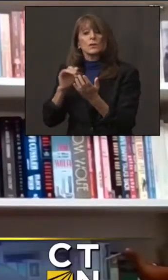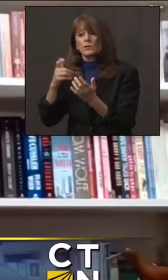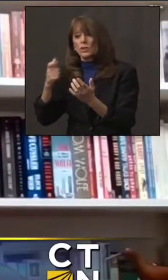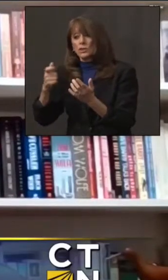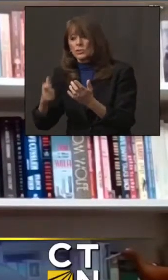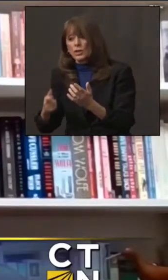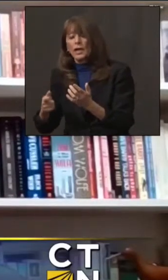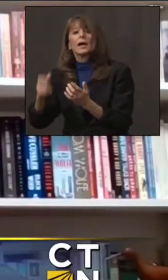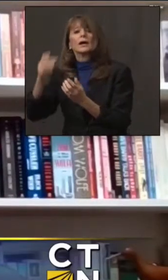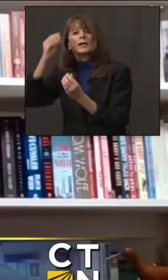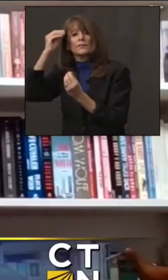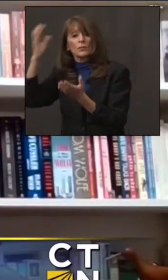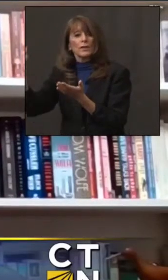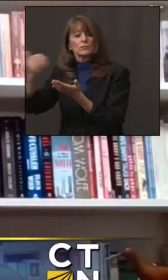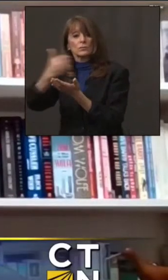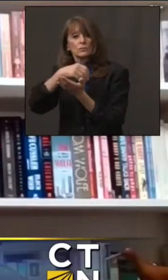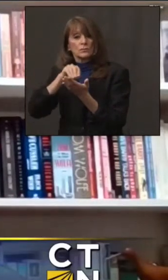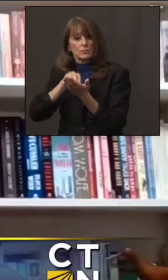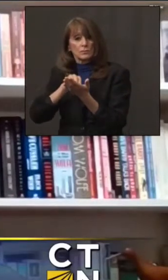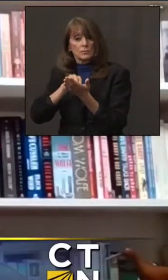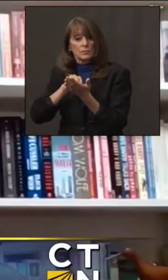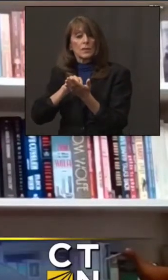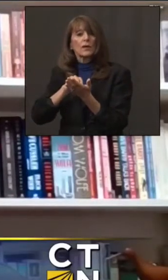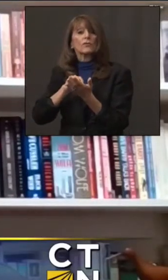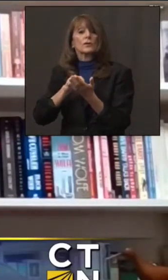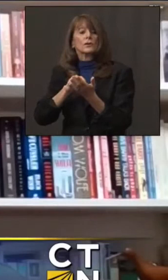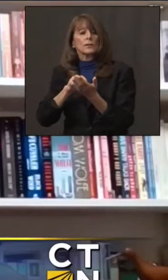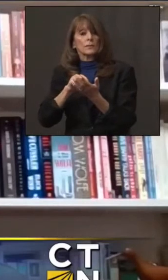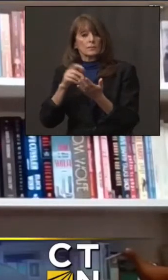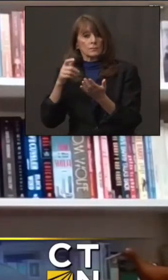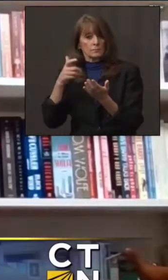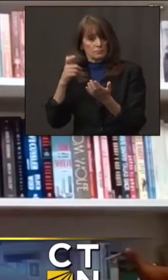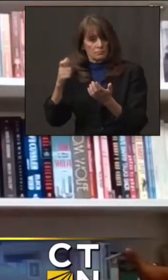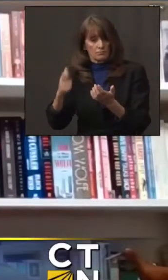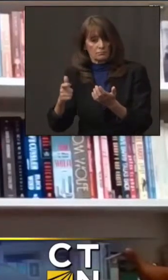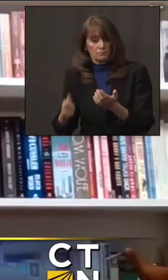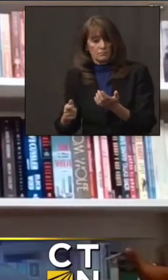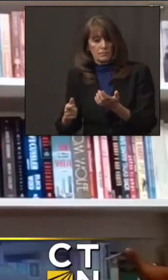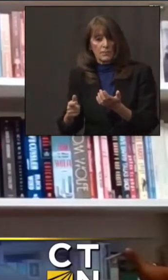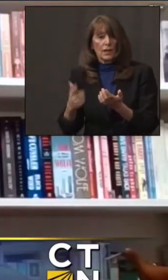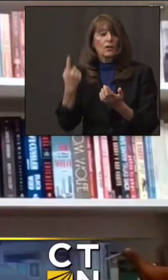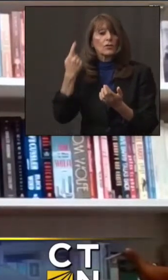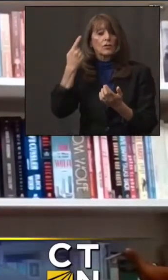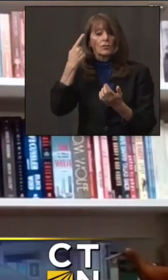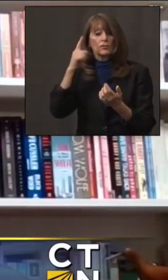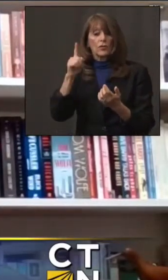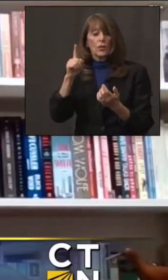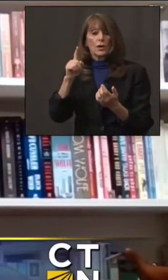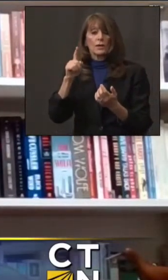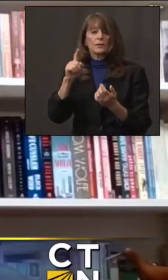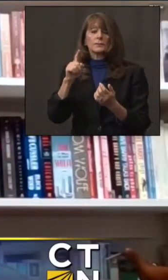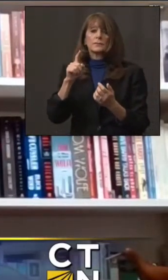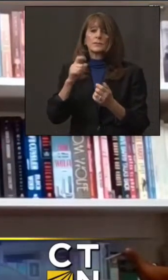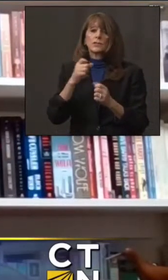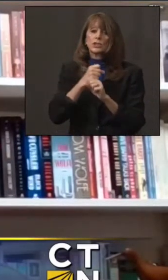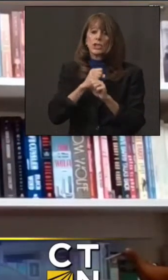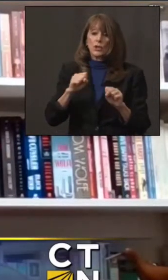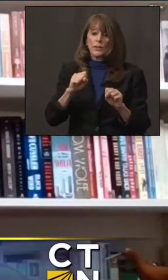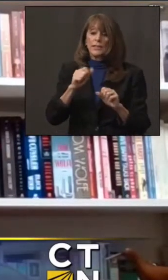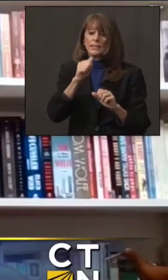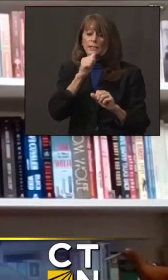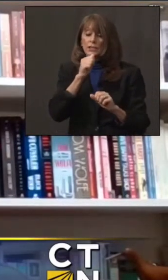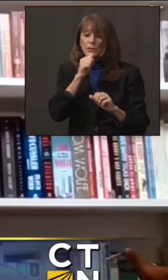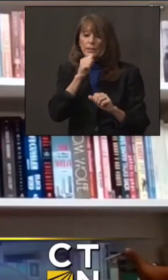nationally about vaccine administration. And then with respect to security, the partners that are receiving